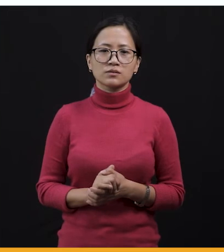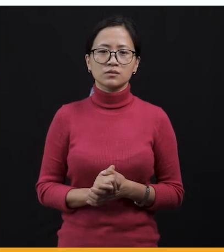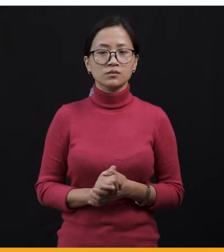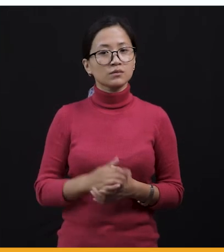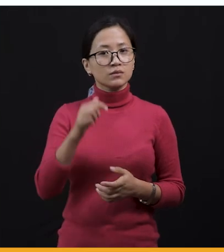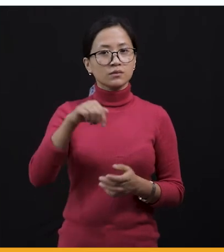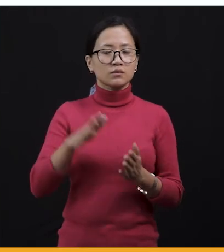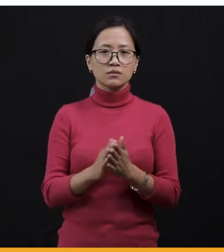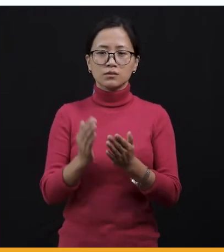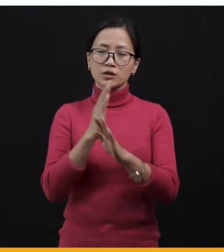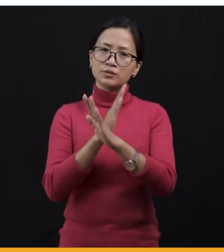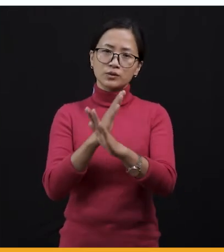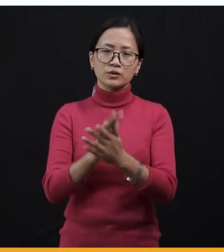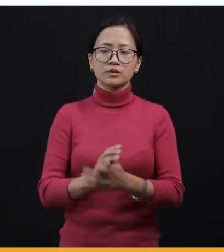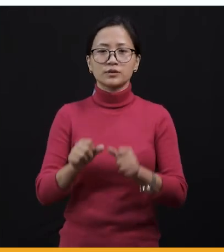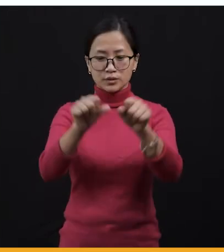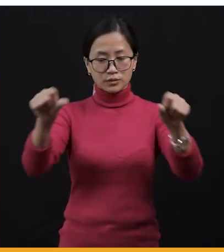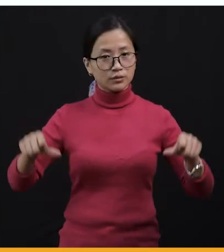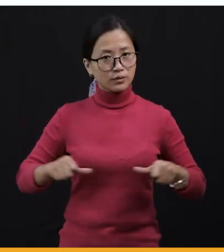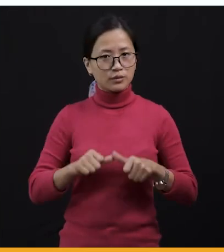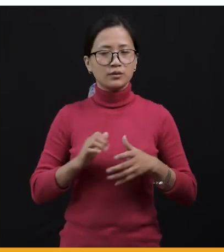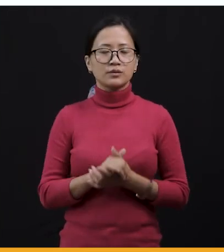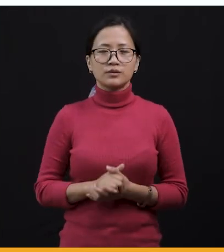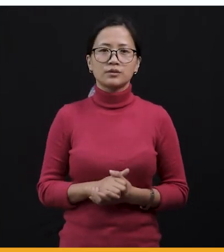So these are the protected areas.